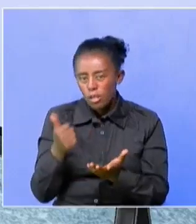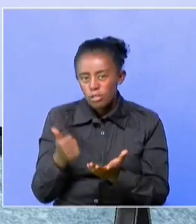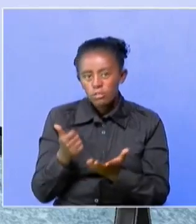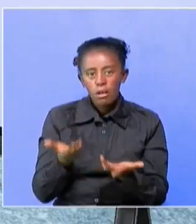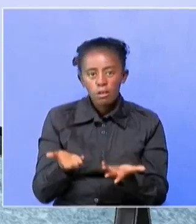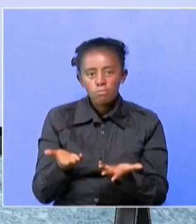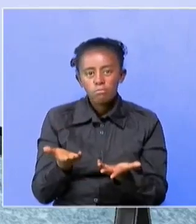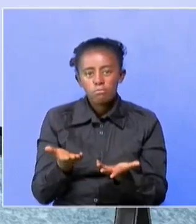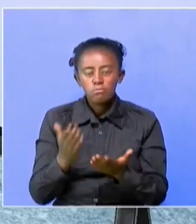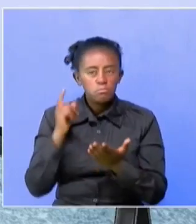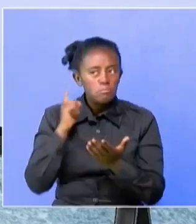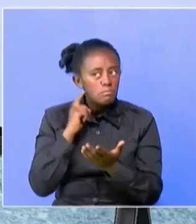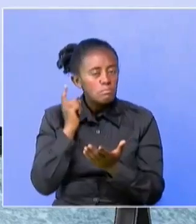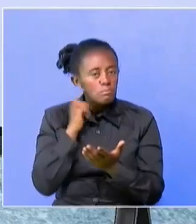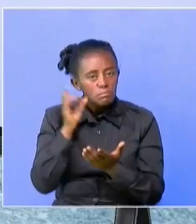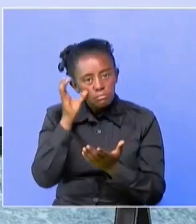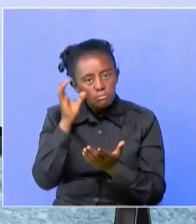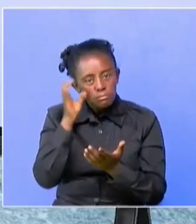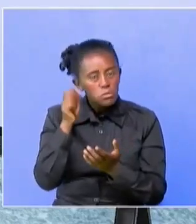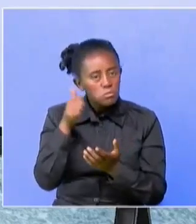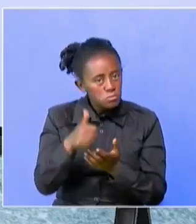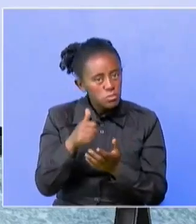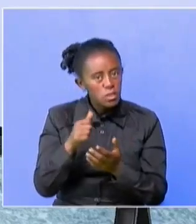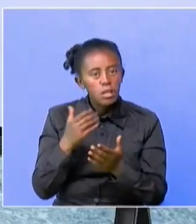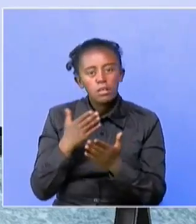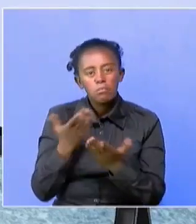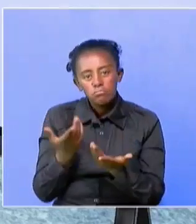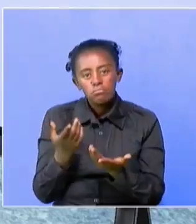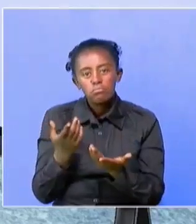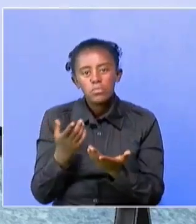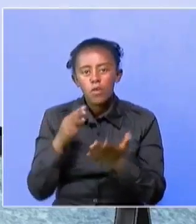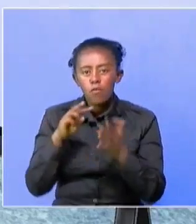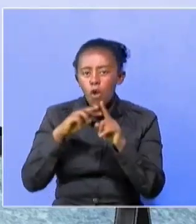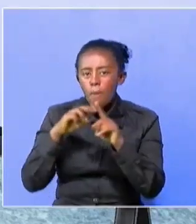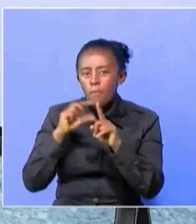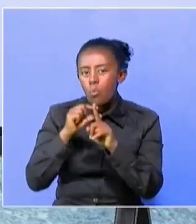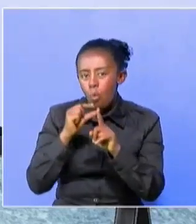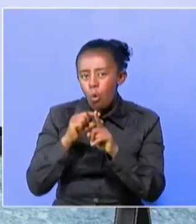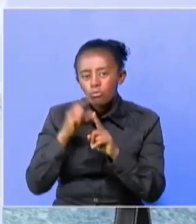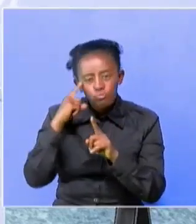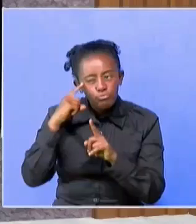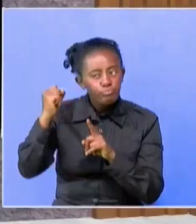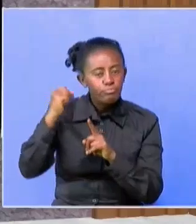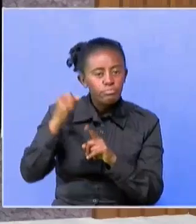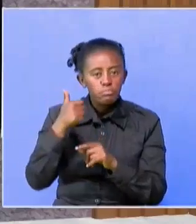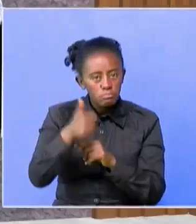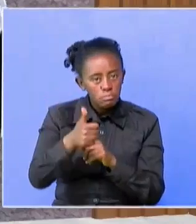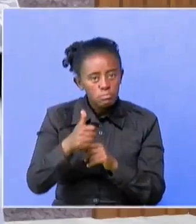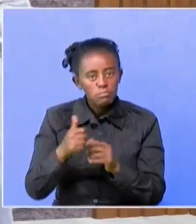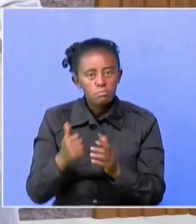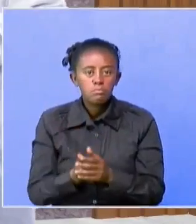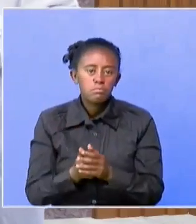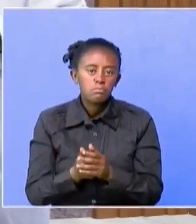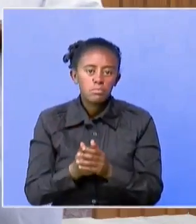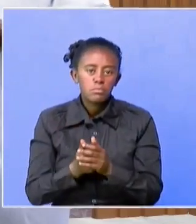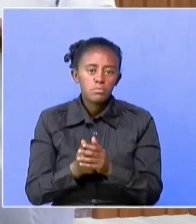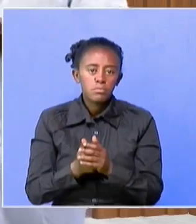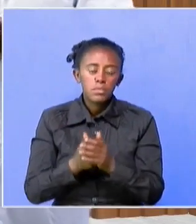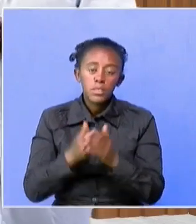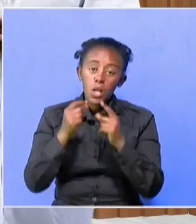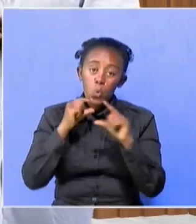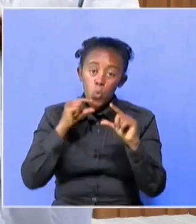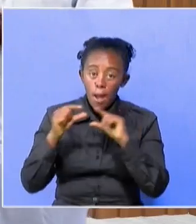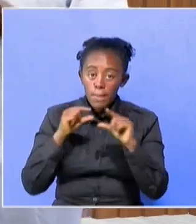at listening, and some others are good at vocabulary, and the others are good at